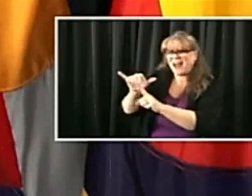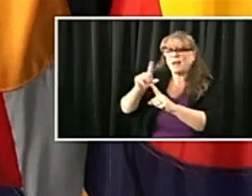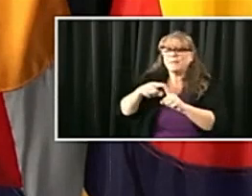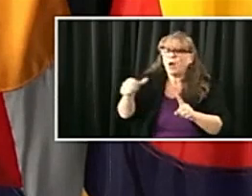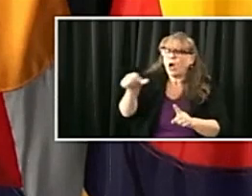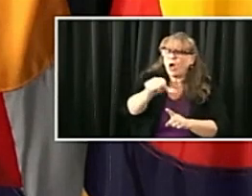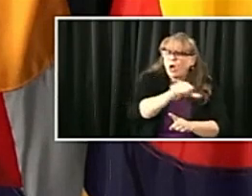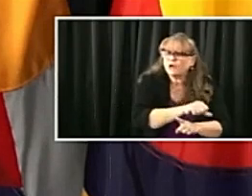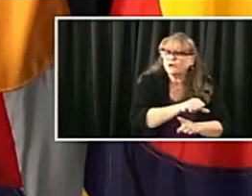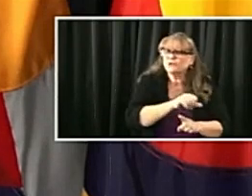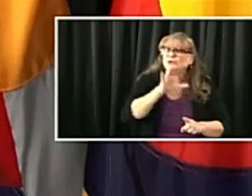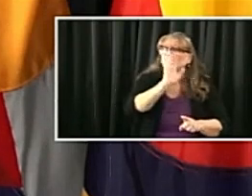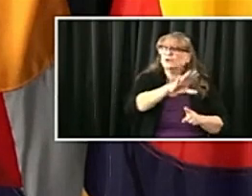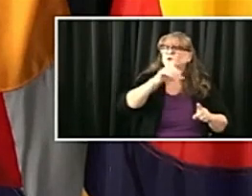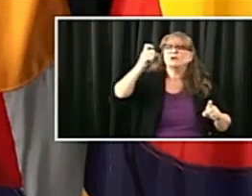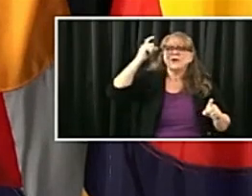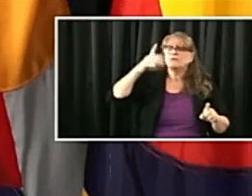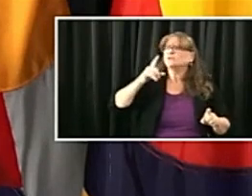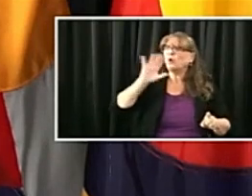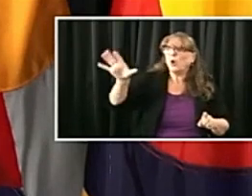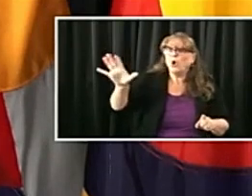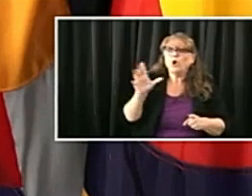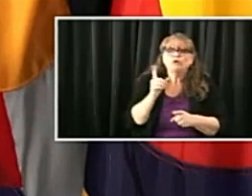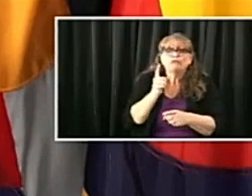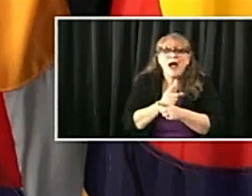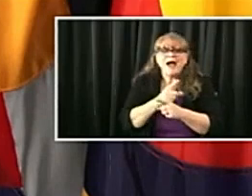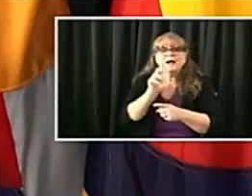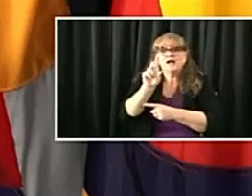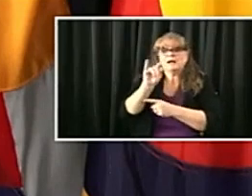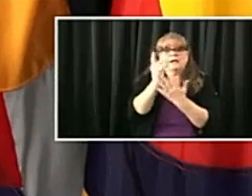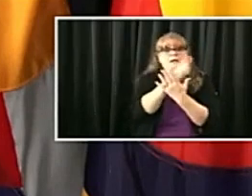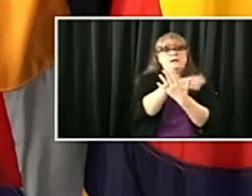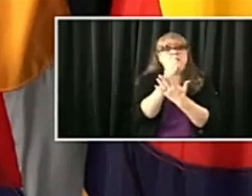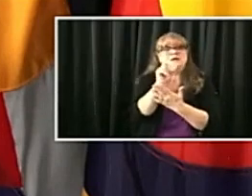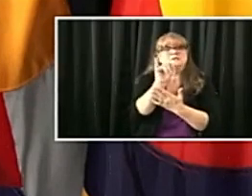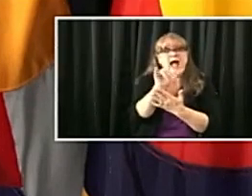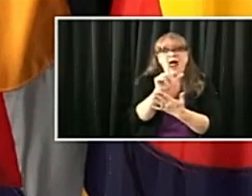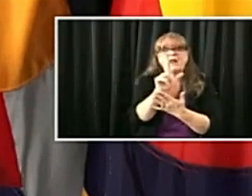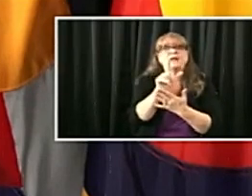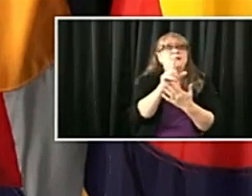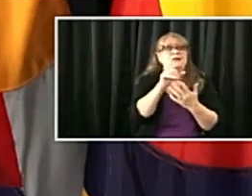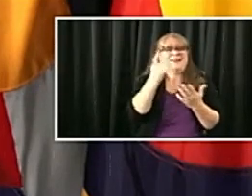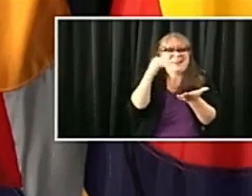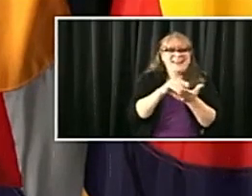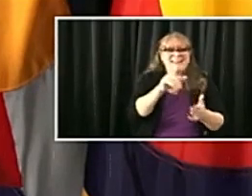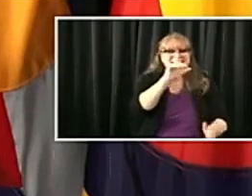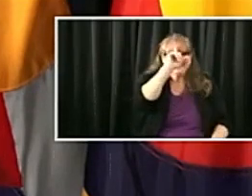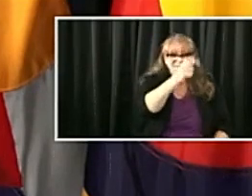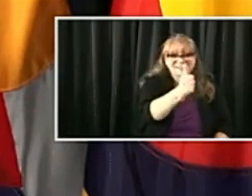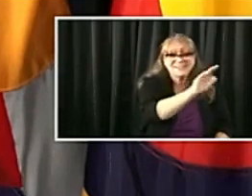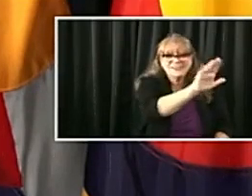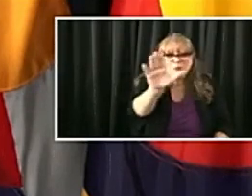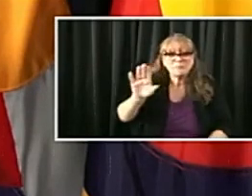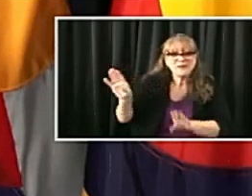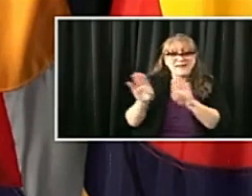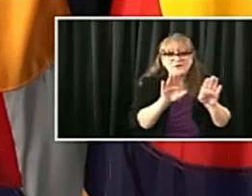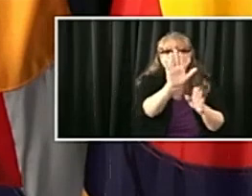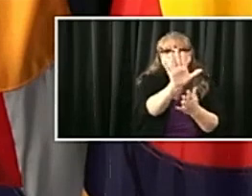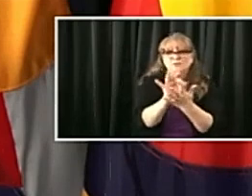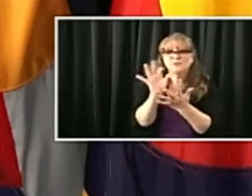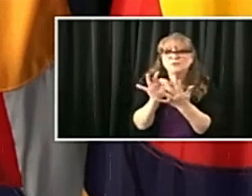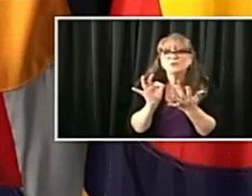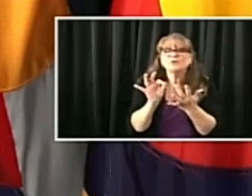collective result of the choices people make. All right. I mean, the dial is helpful guidance. And we've